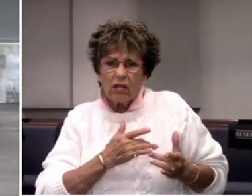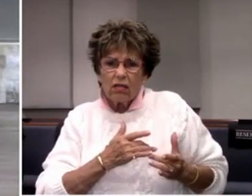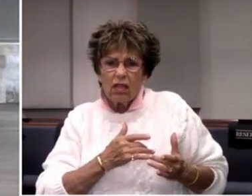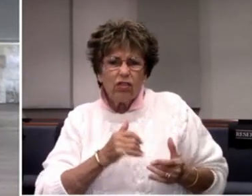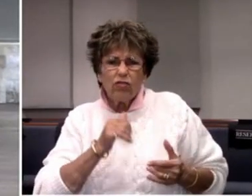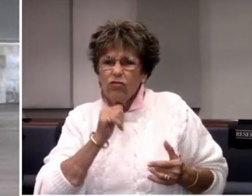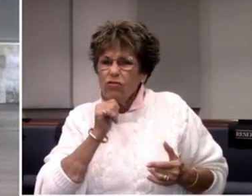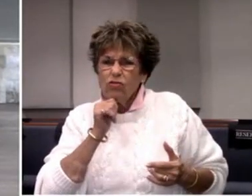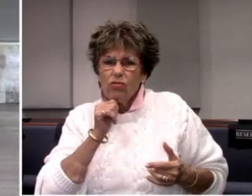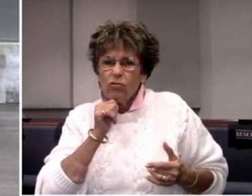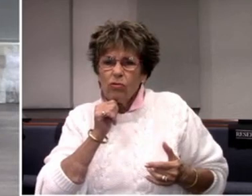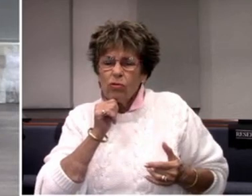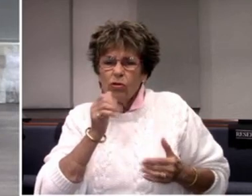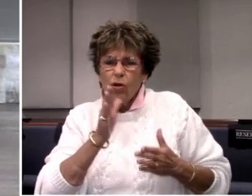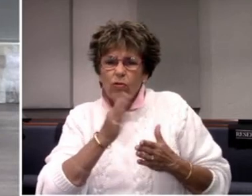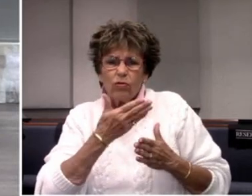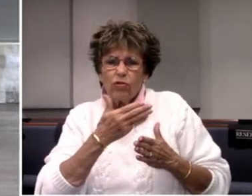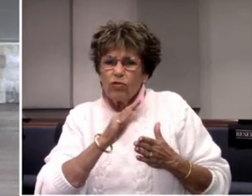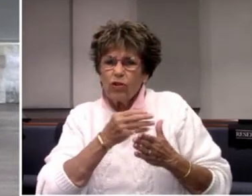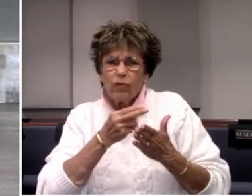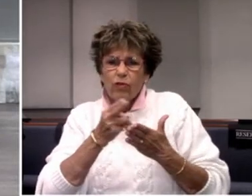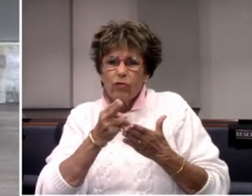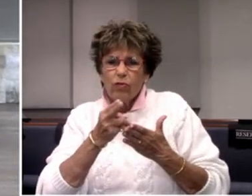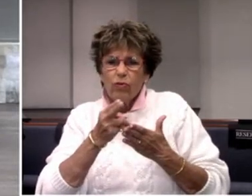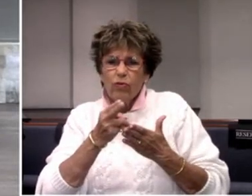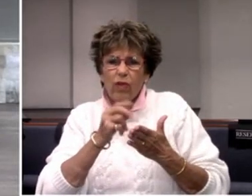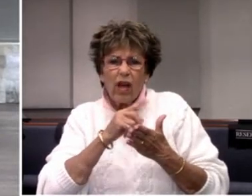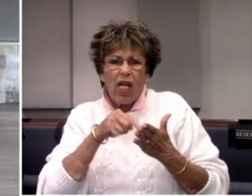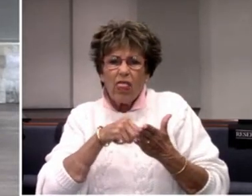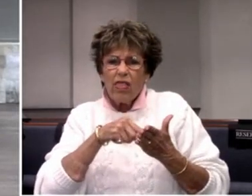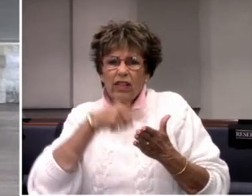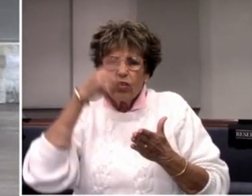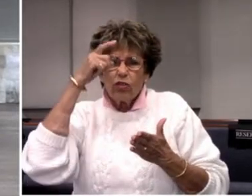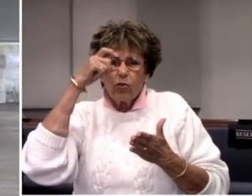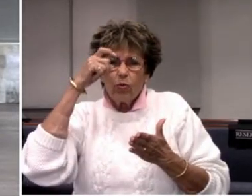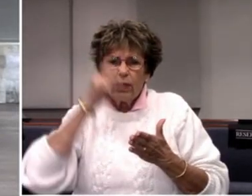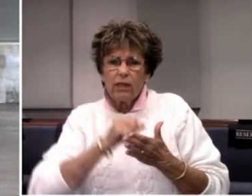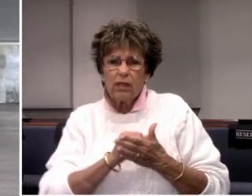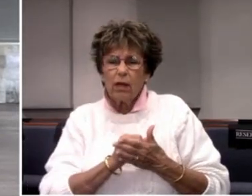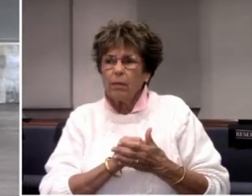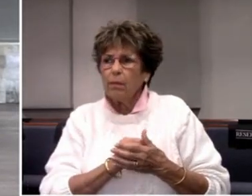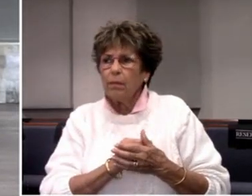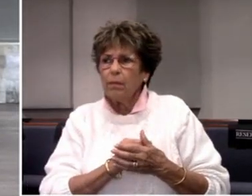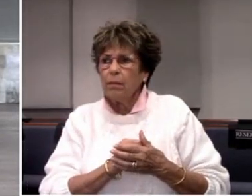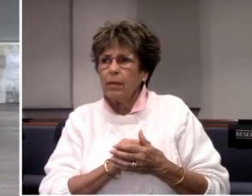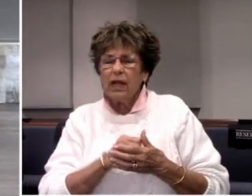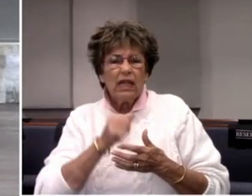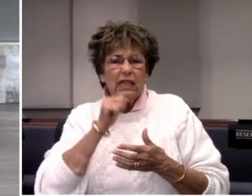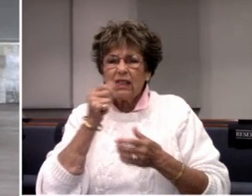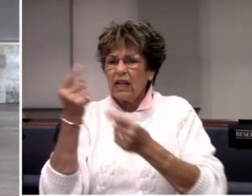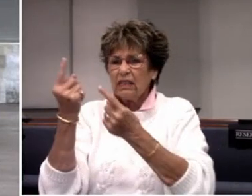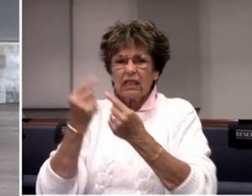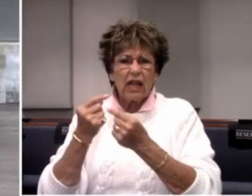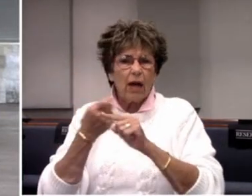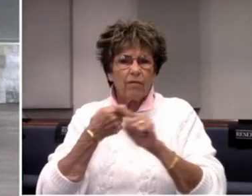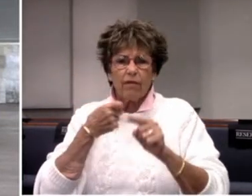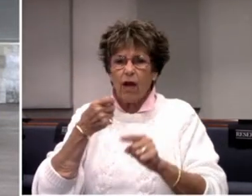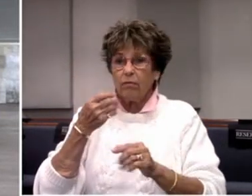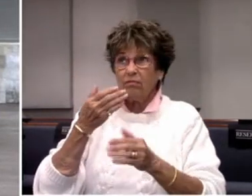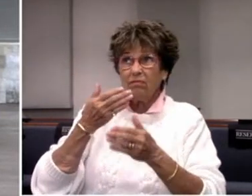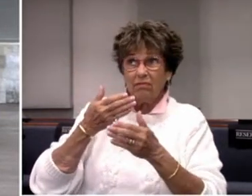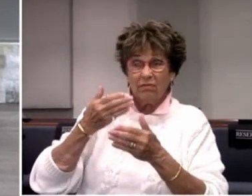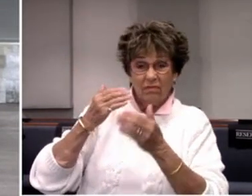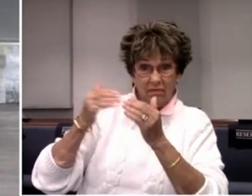watch. This wisdom descendeth not from above, but